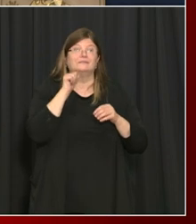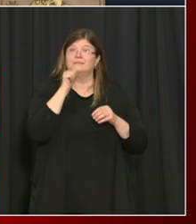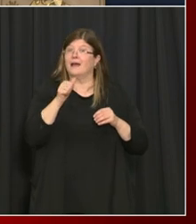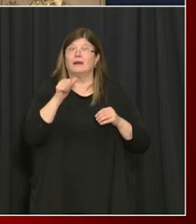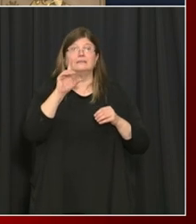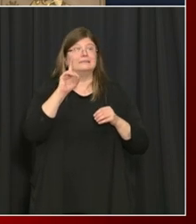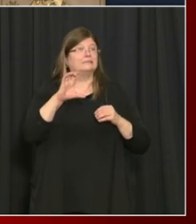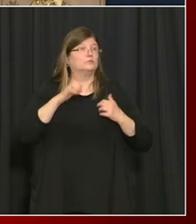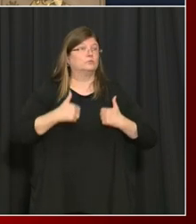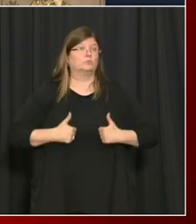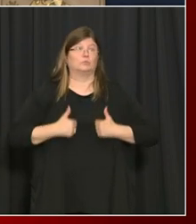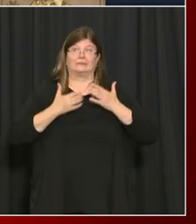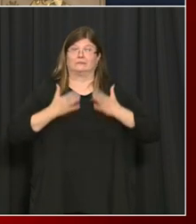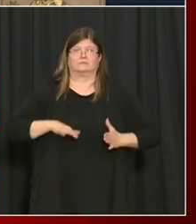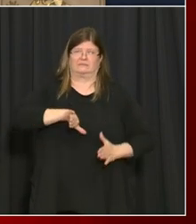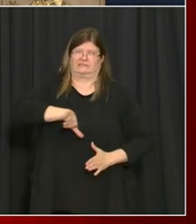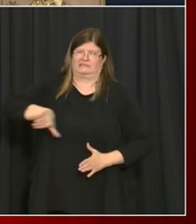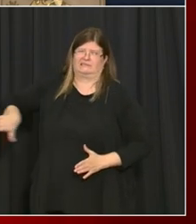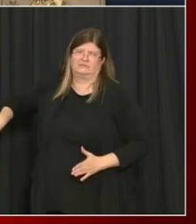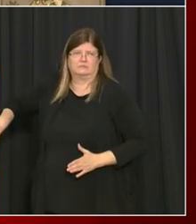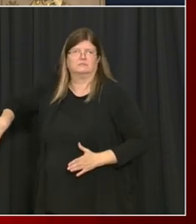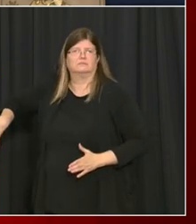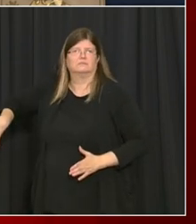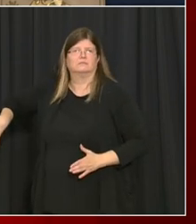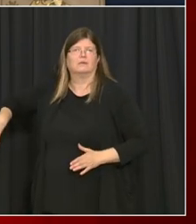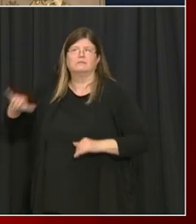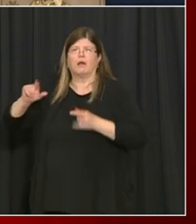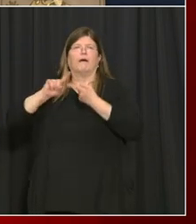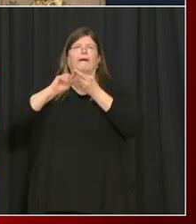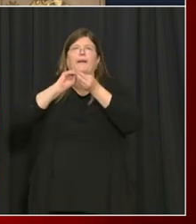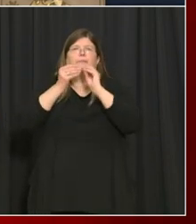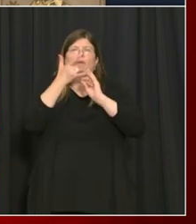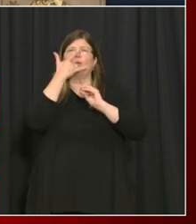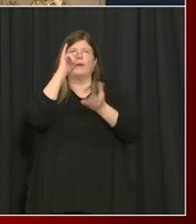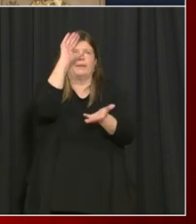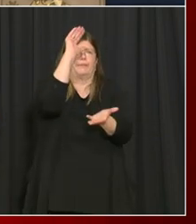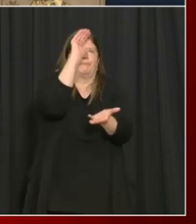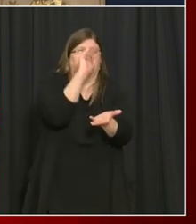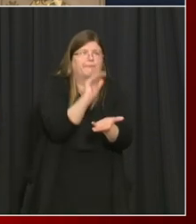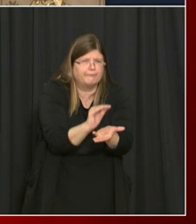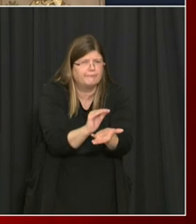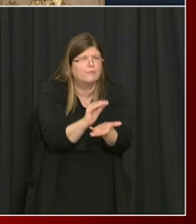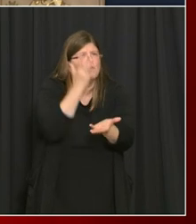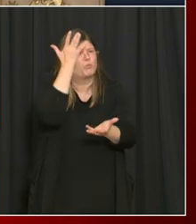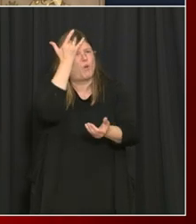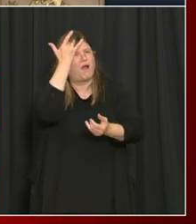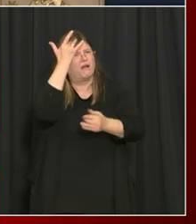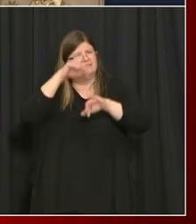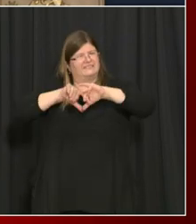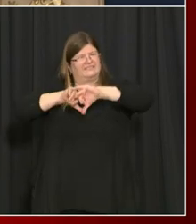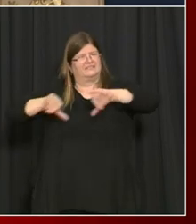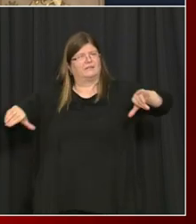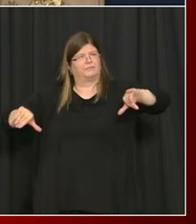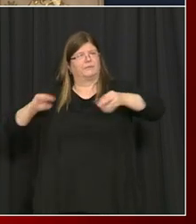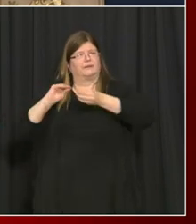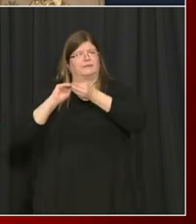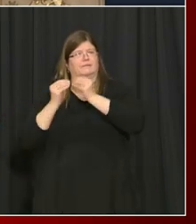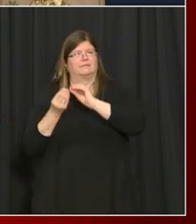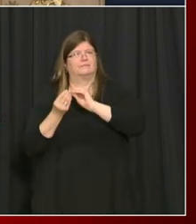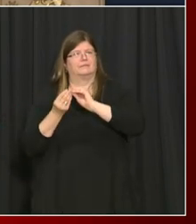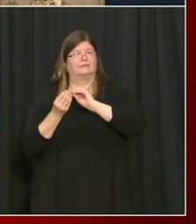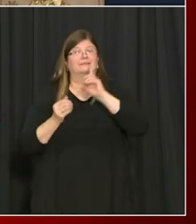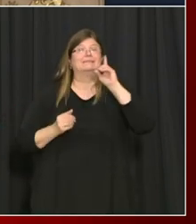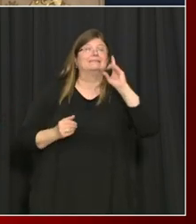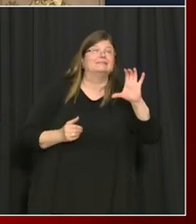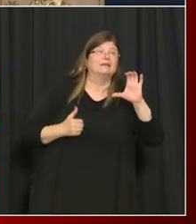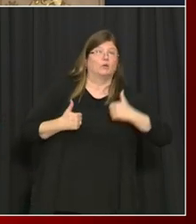that number became smaller. It also included some DC residents who had multiple tests. So